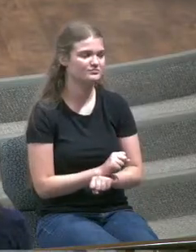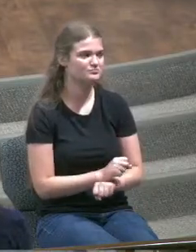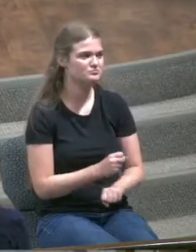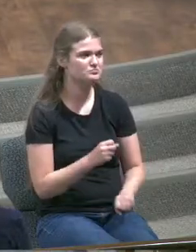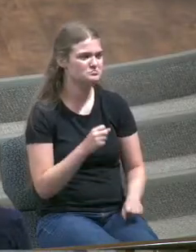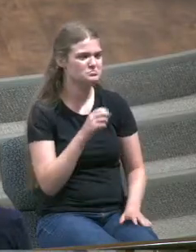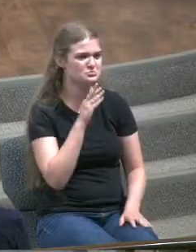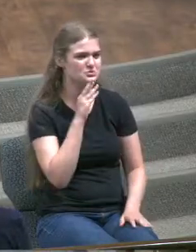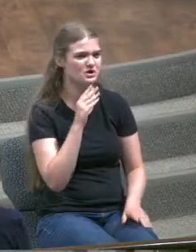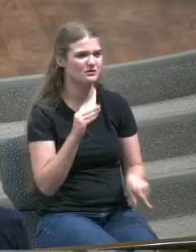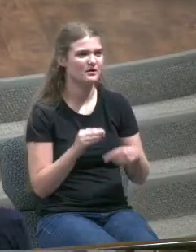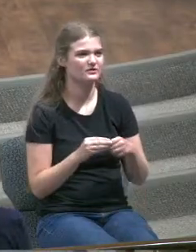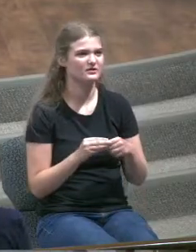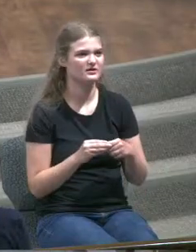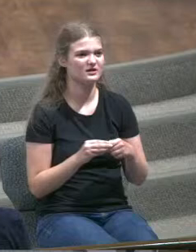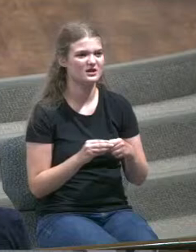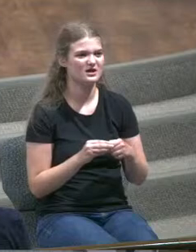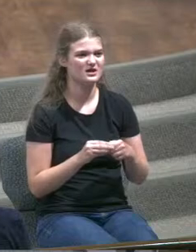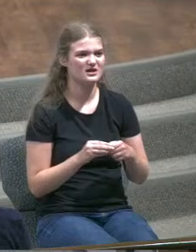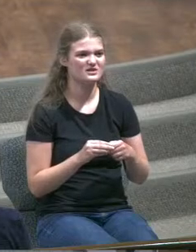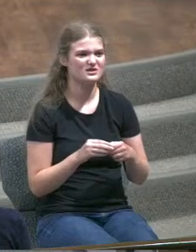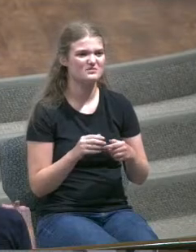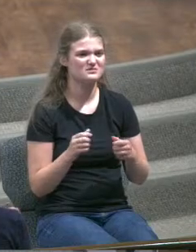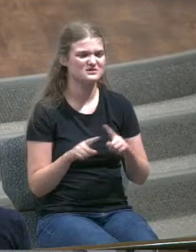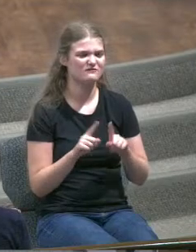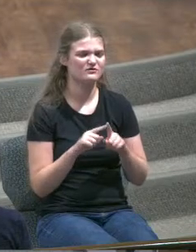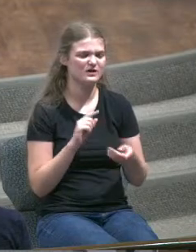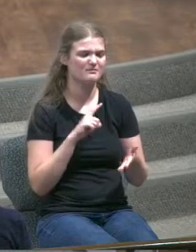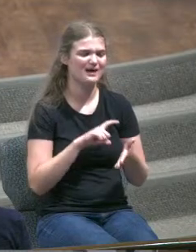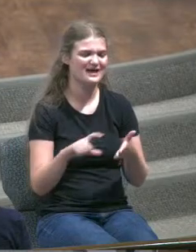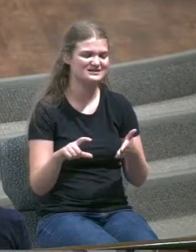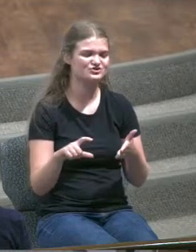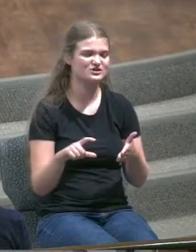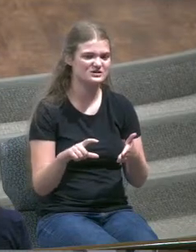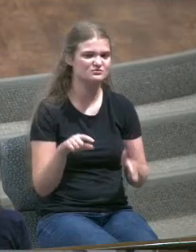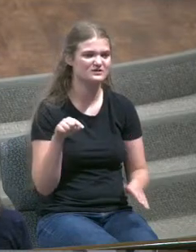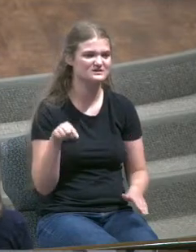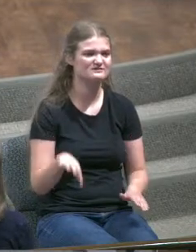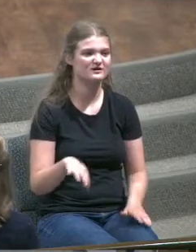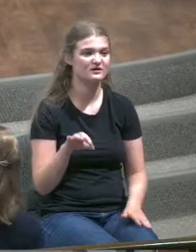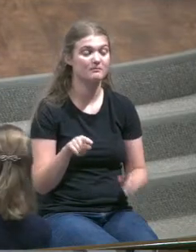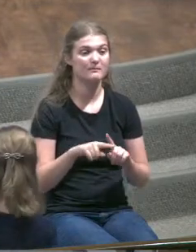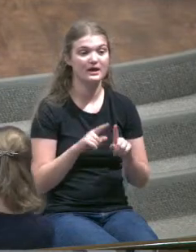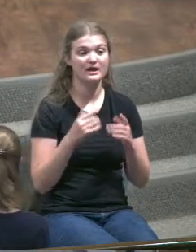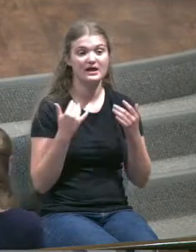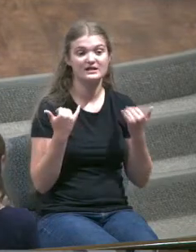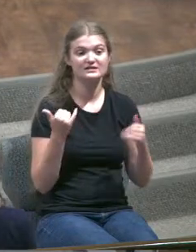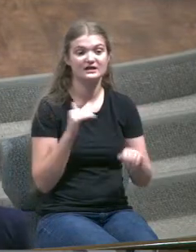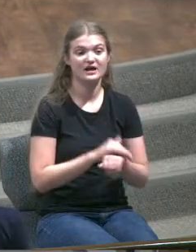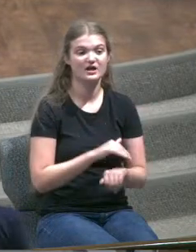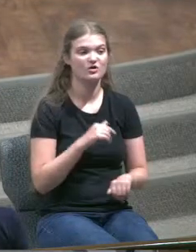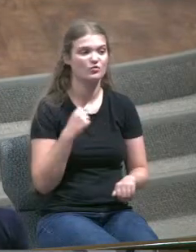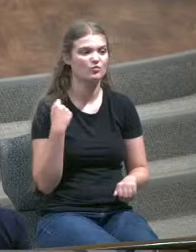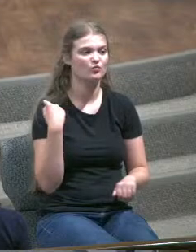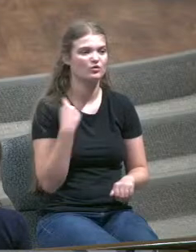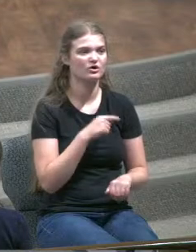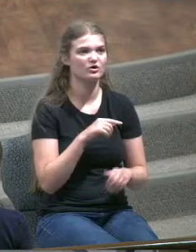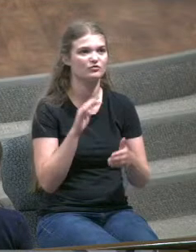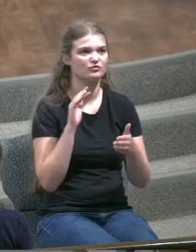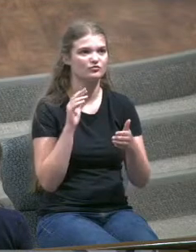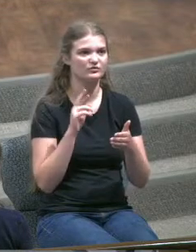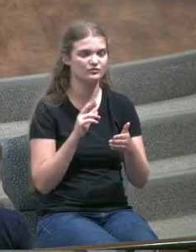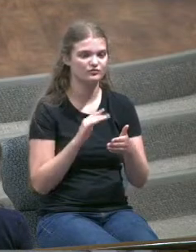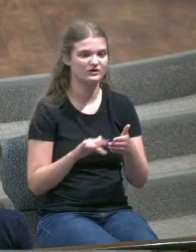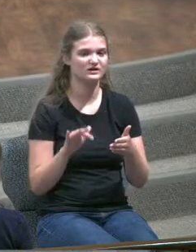the parallel passages that where this is found, but tonight we're going to look at the healing of the paralytic man in Mark